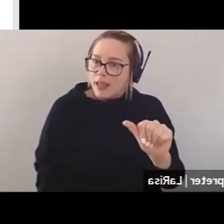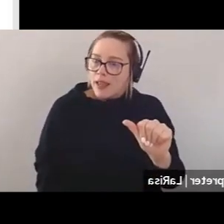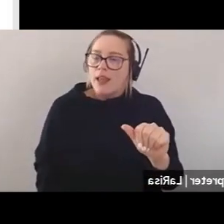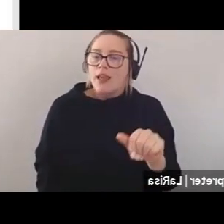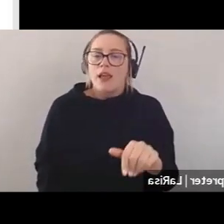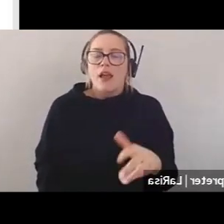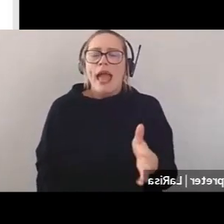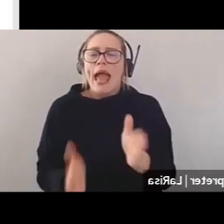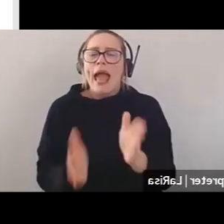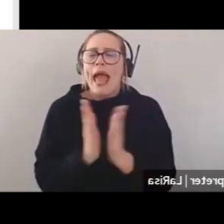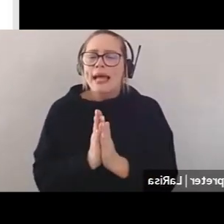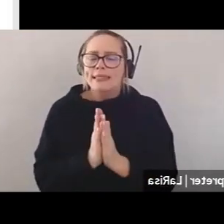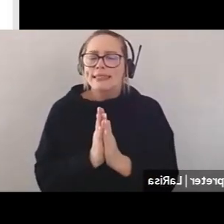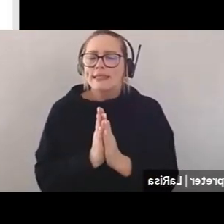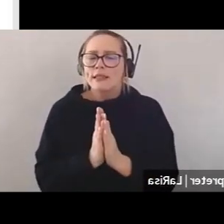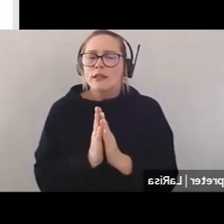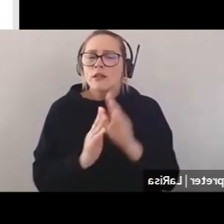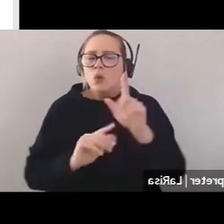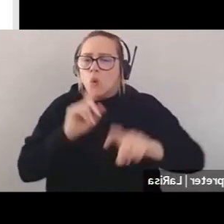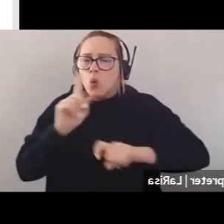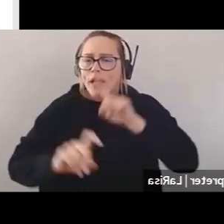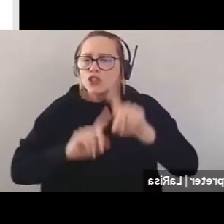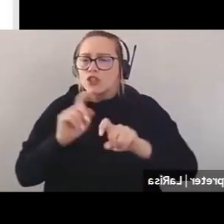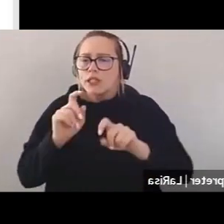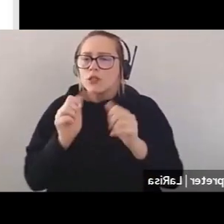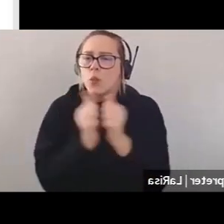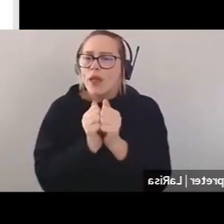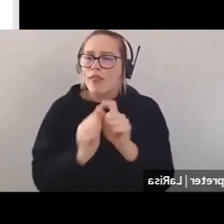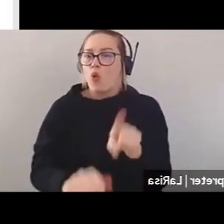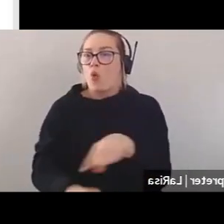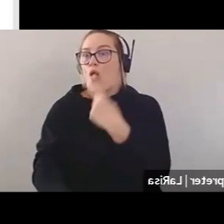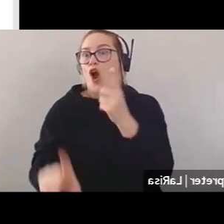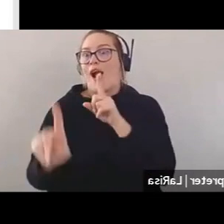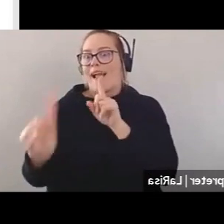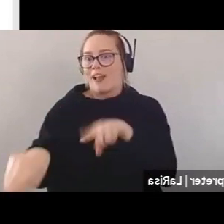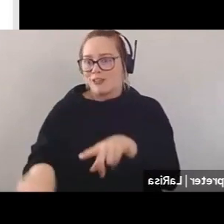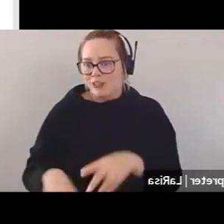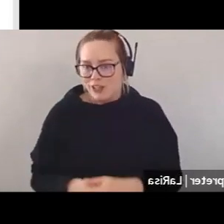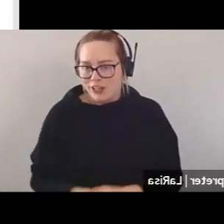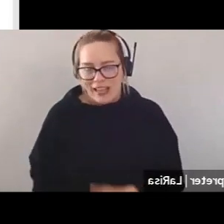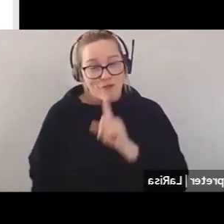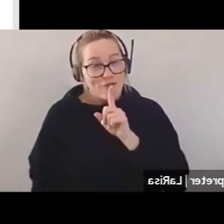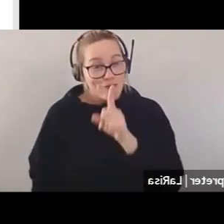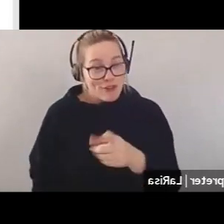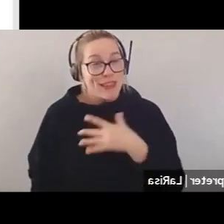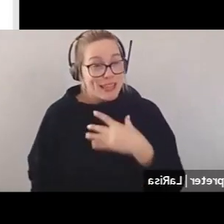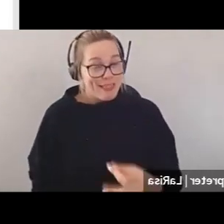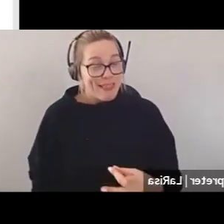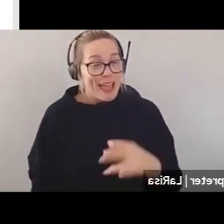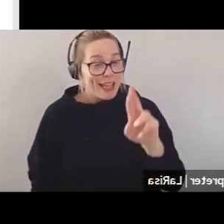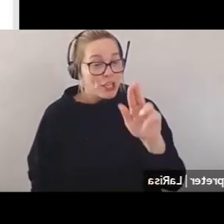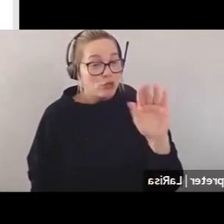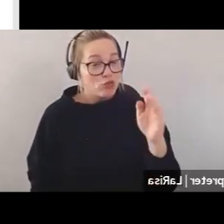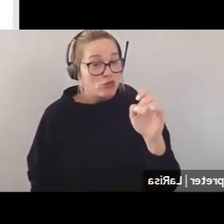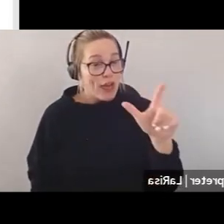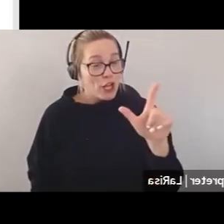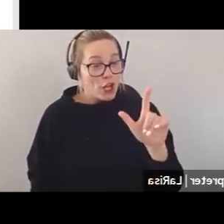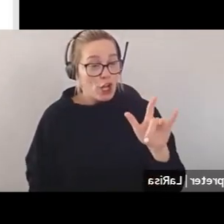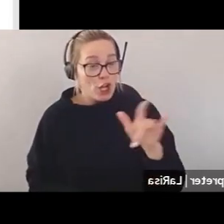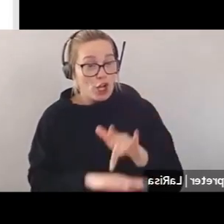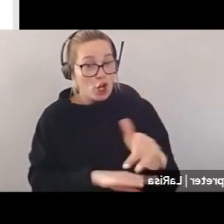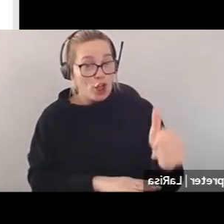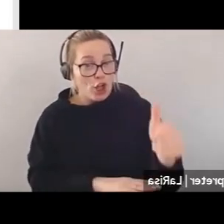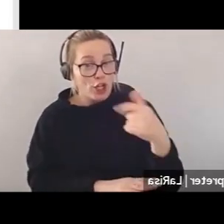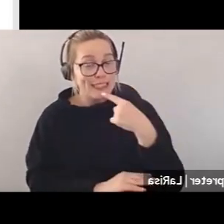with people with disabilities who with their nutrition are, asking open-ended questions.